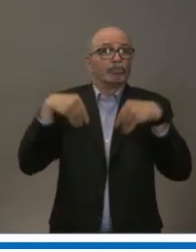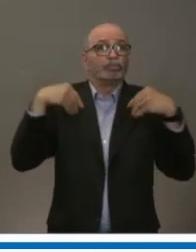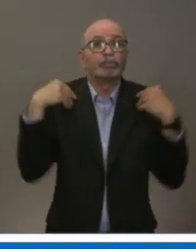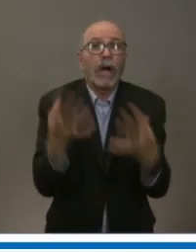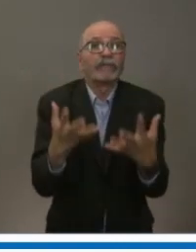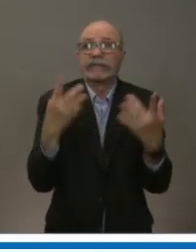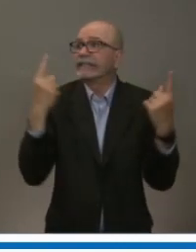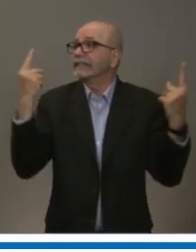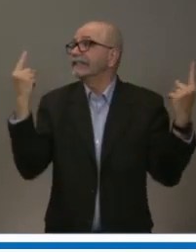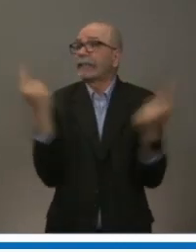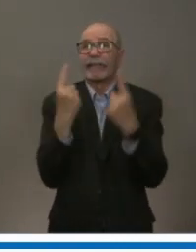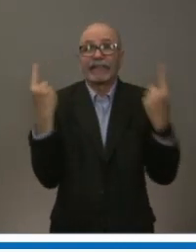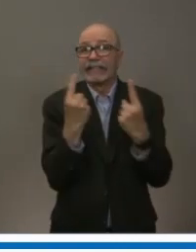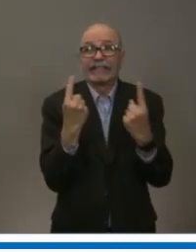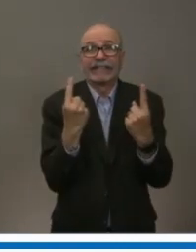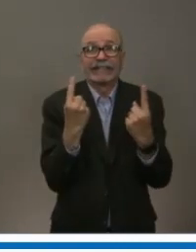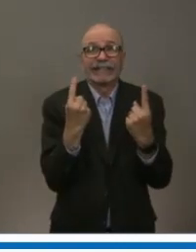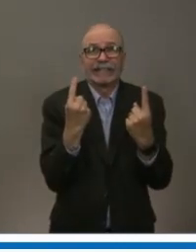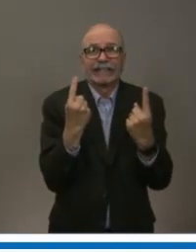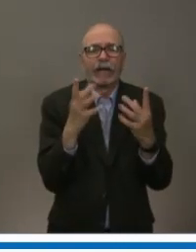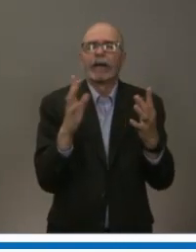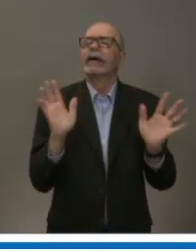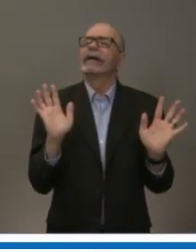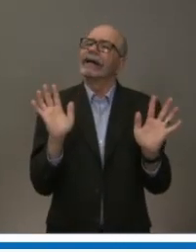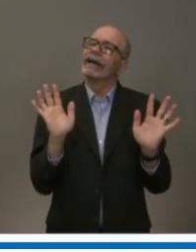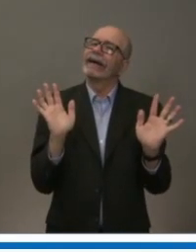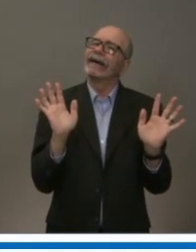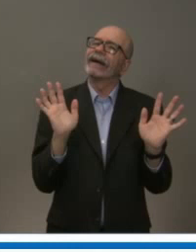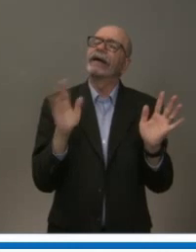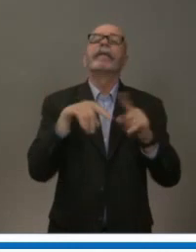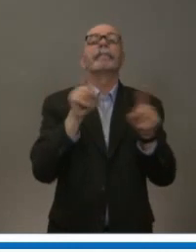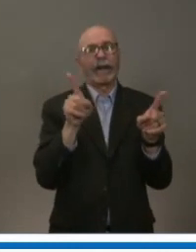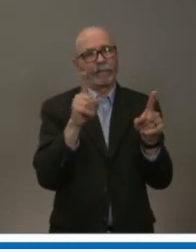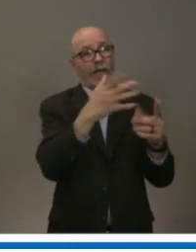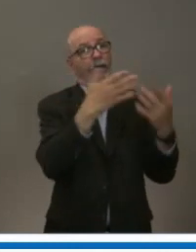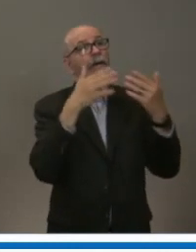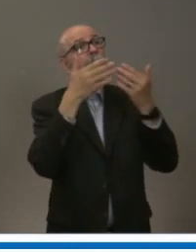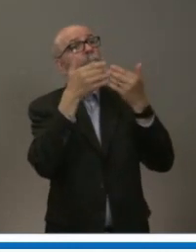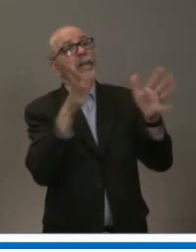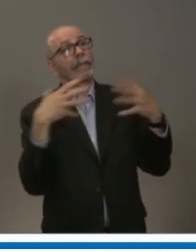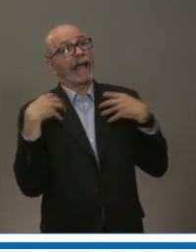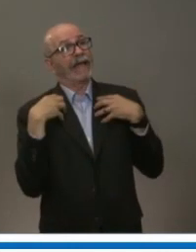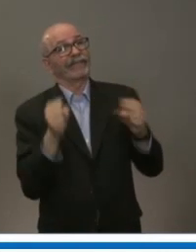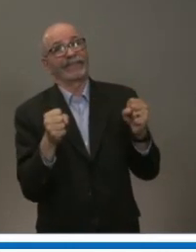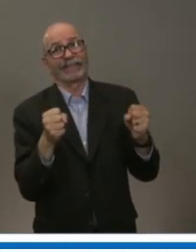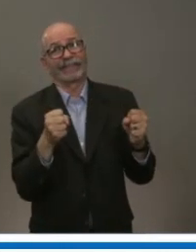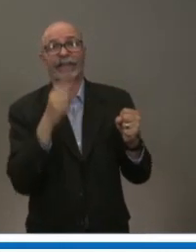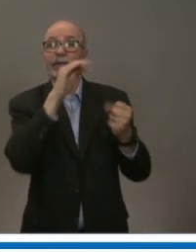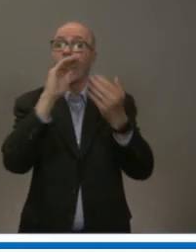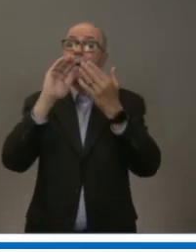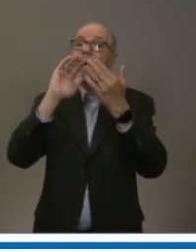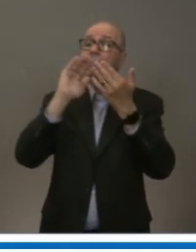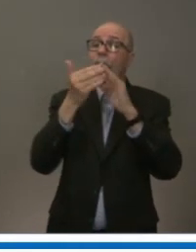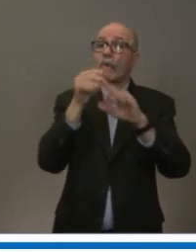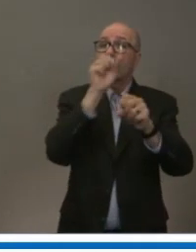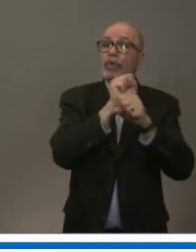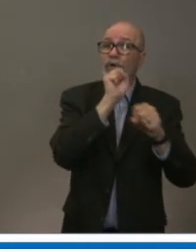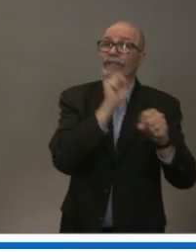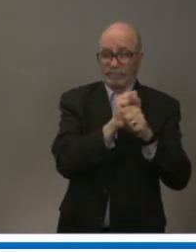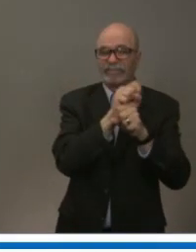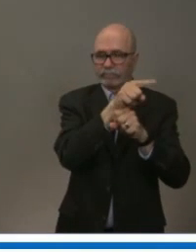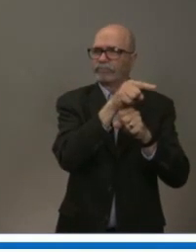shortly? So public health, as I said, is in working with the community. We've said to them, put together the requests that are required.